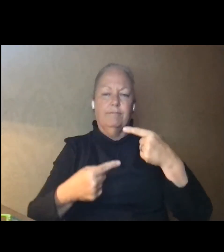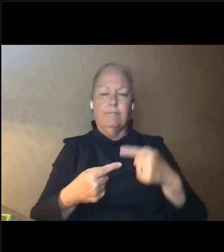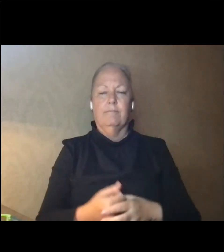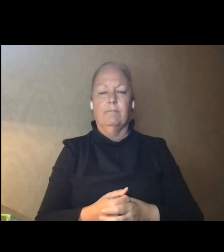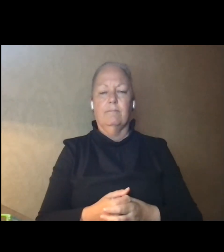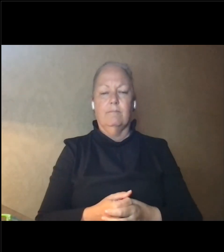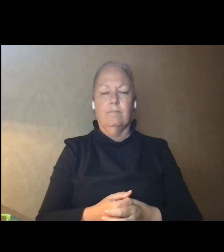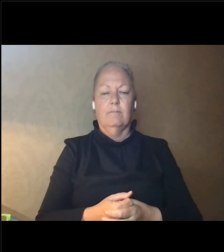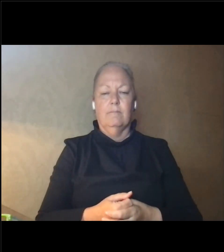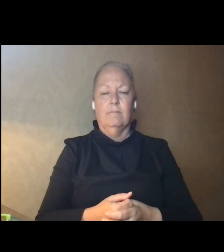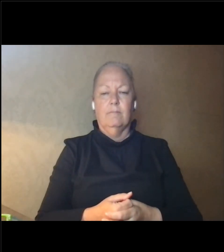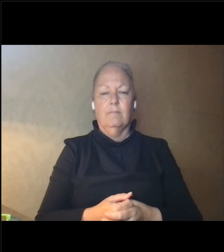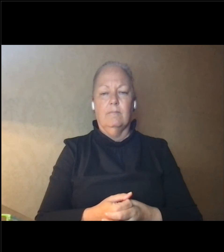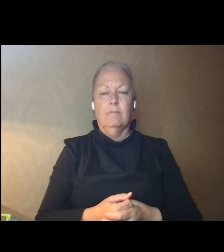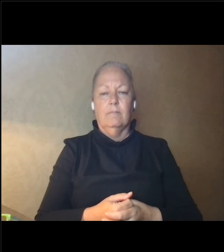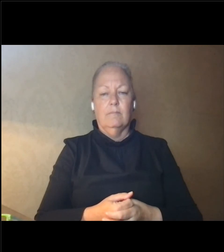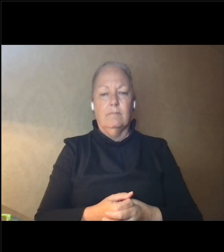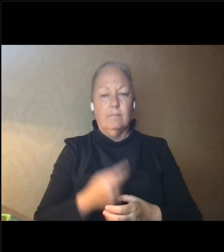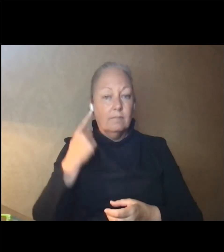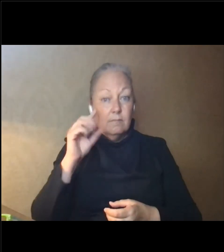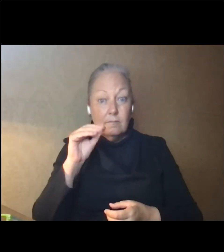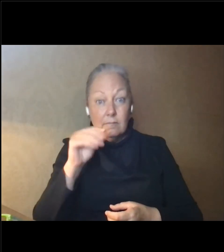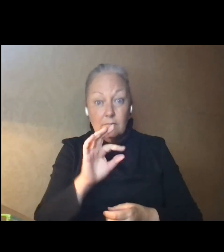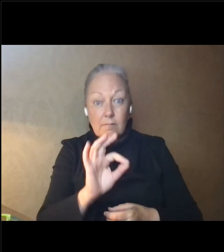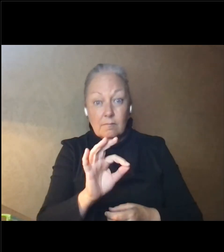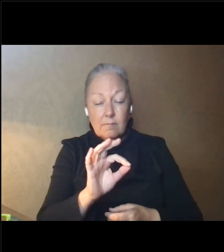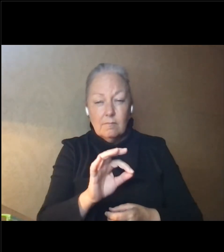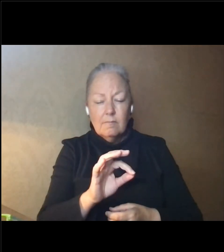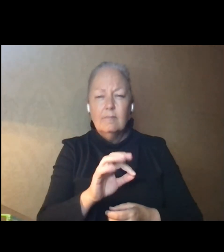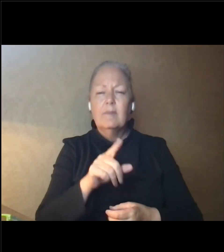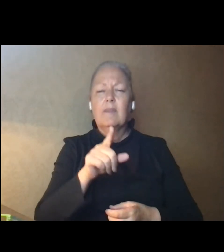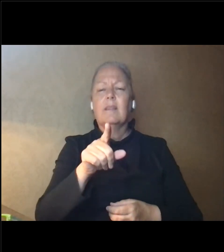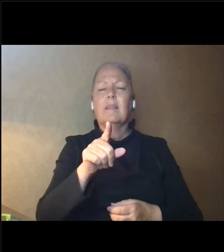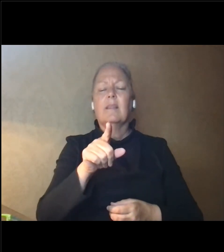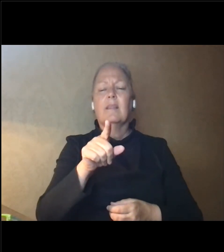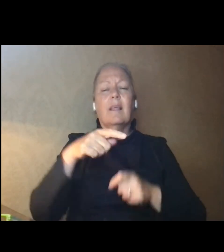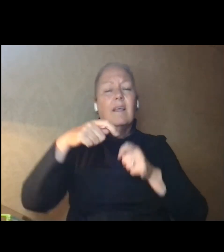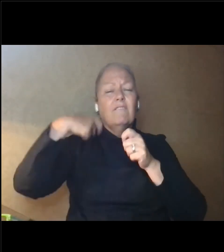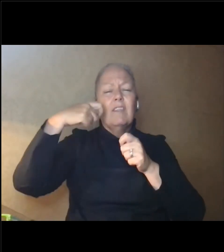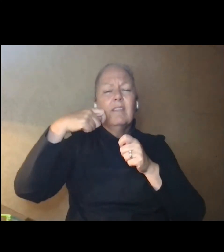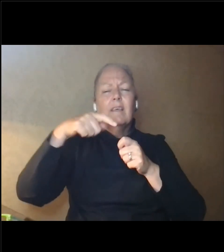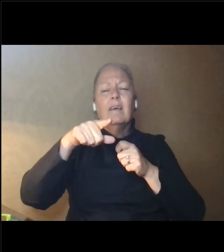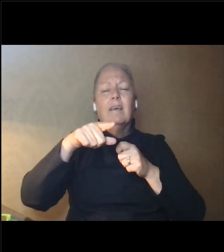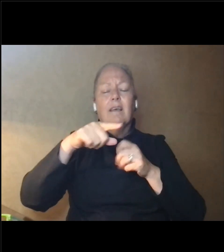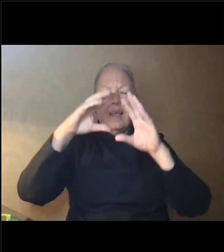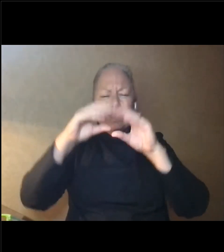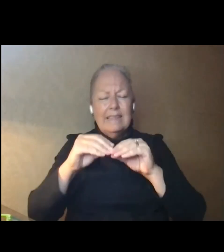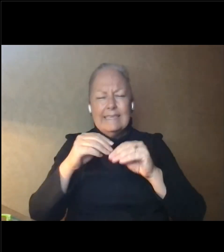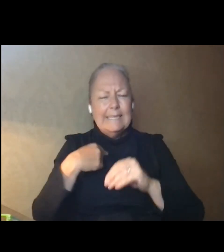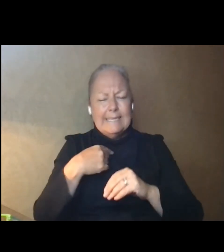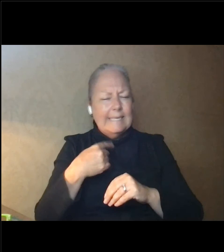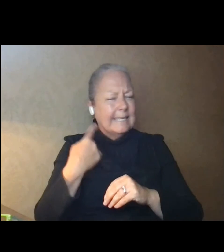my video is there. If you can turn your video off, we're having a little bit difficulty hearing